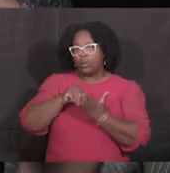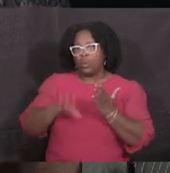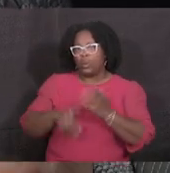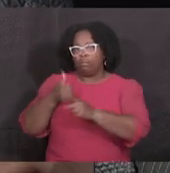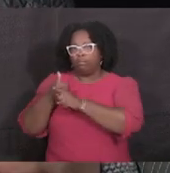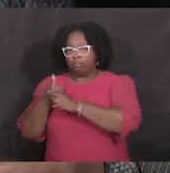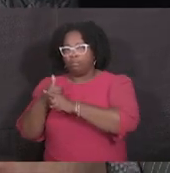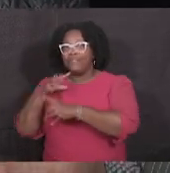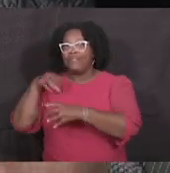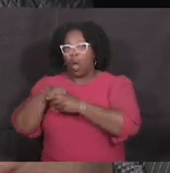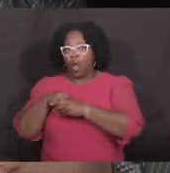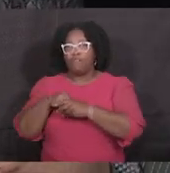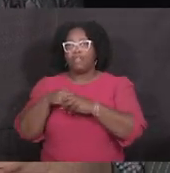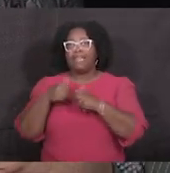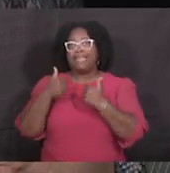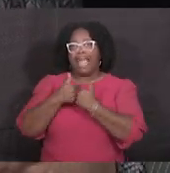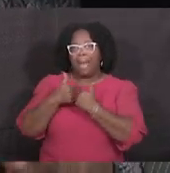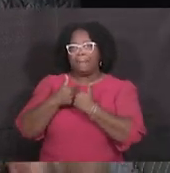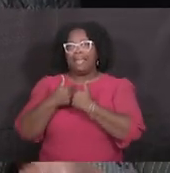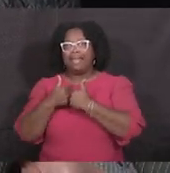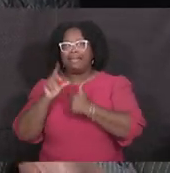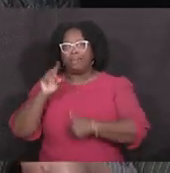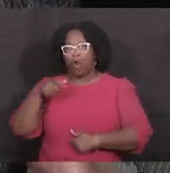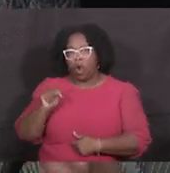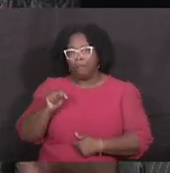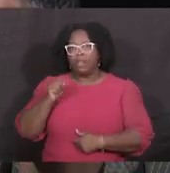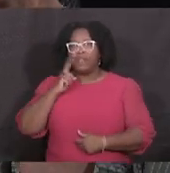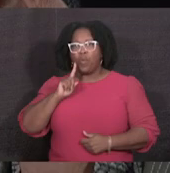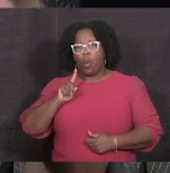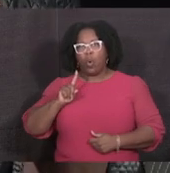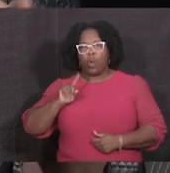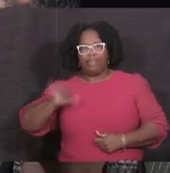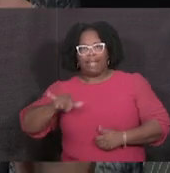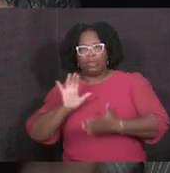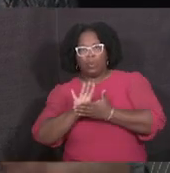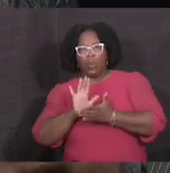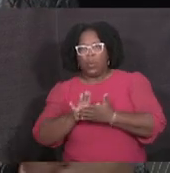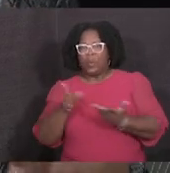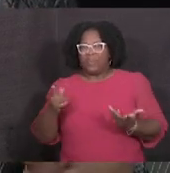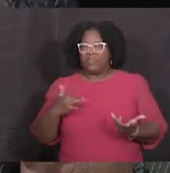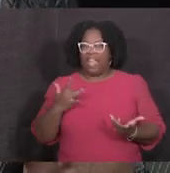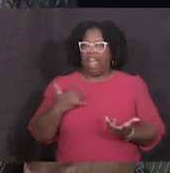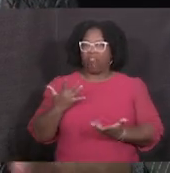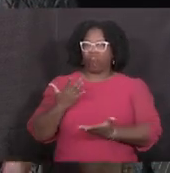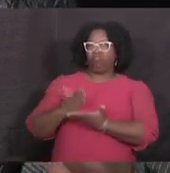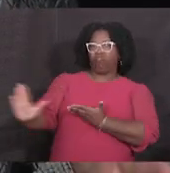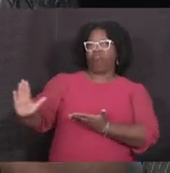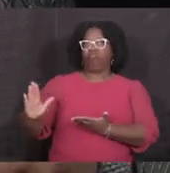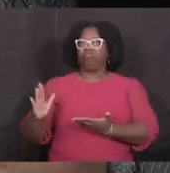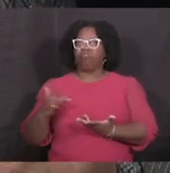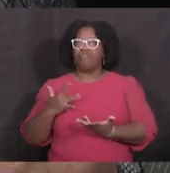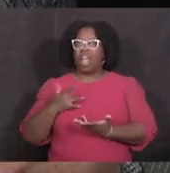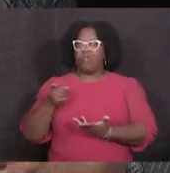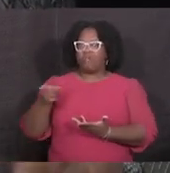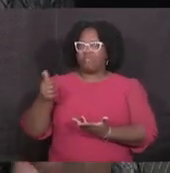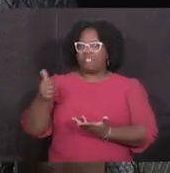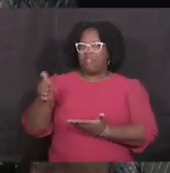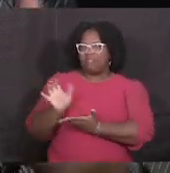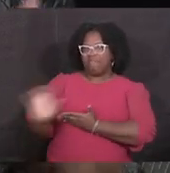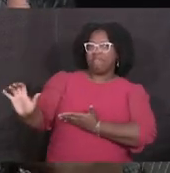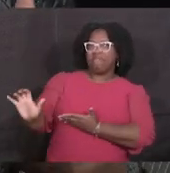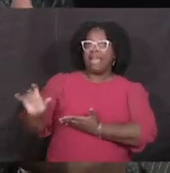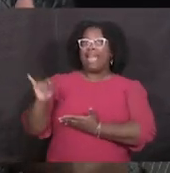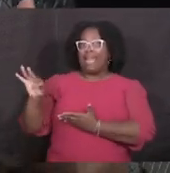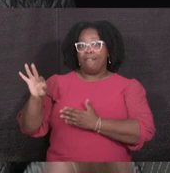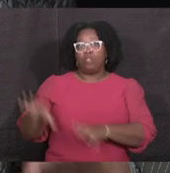the gaming department of the school and felt like he was marginalized and felt like by taking the class, he